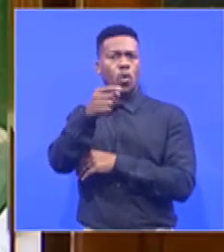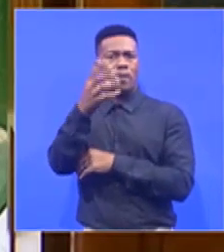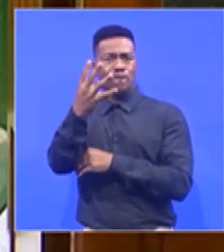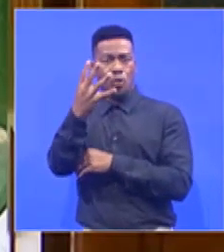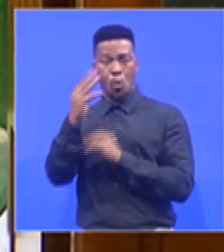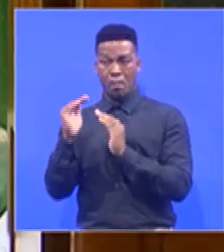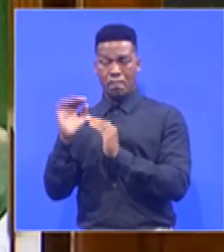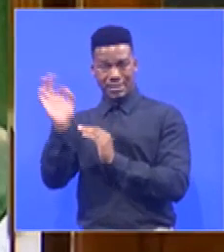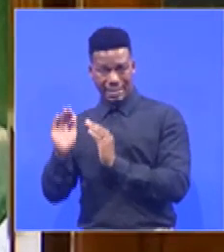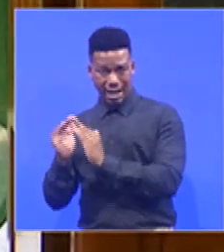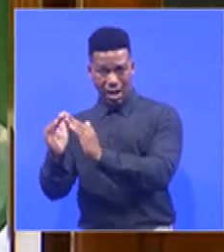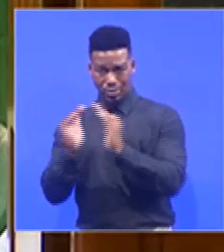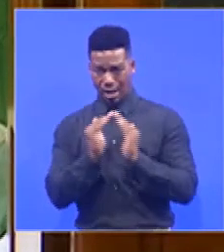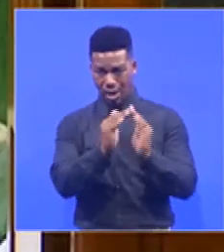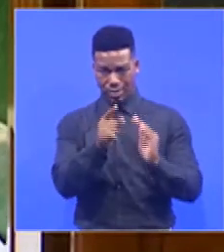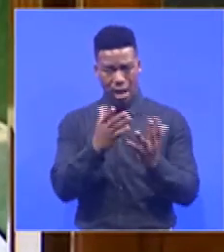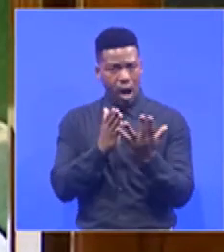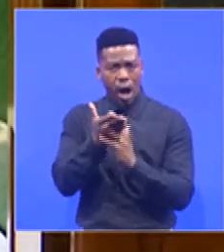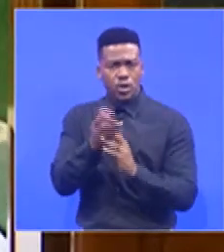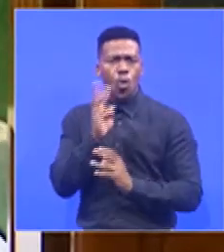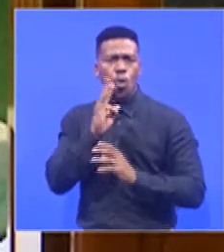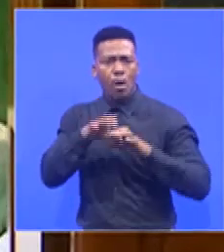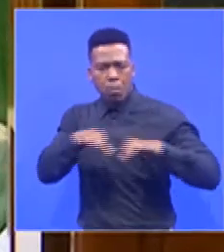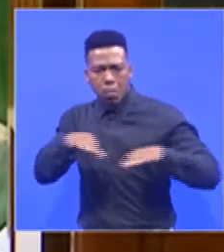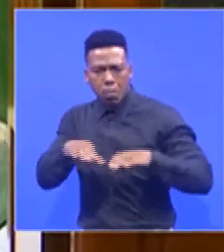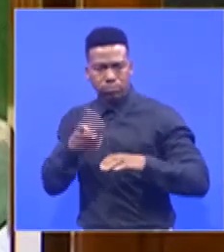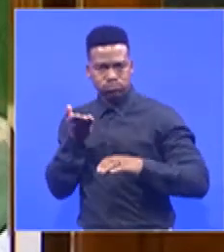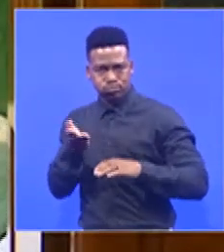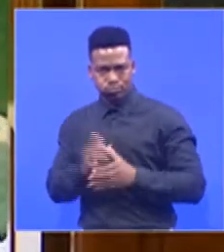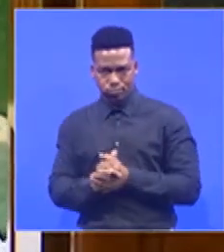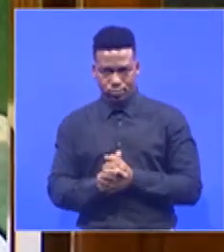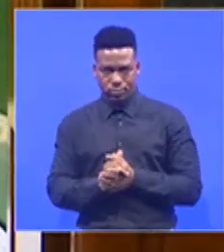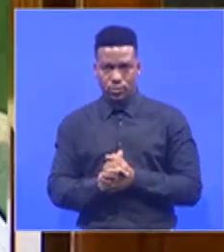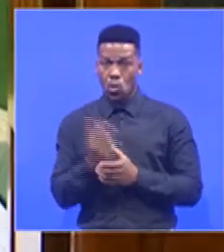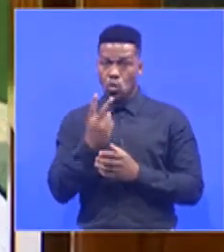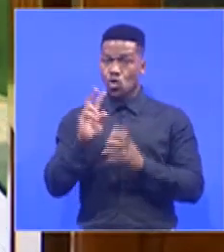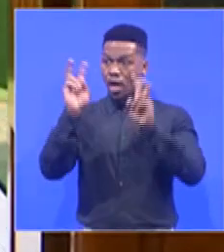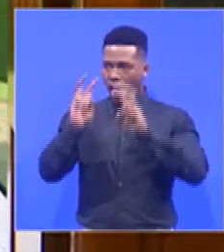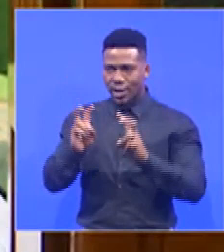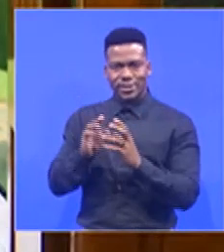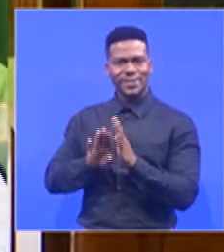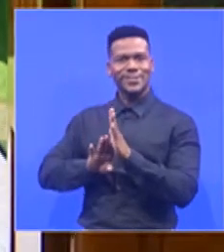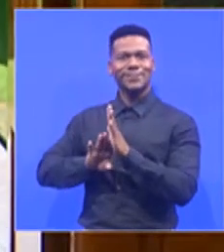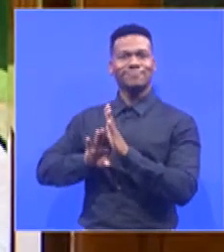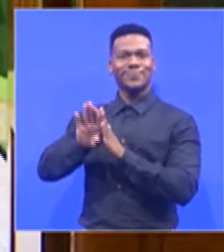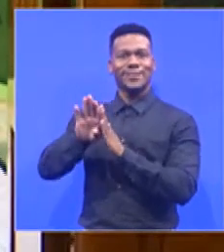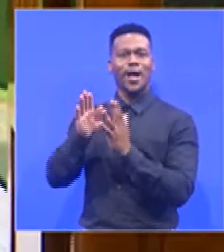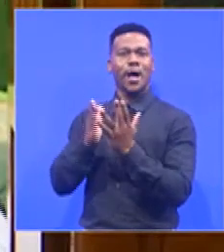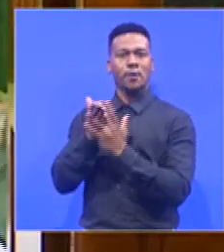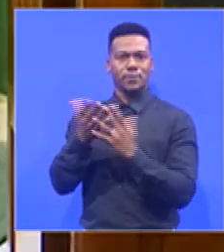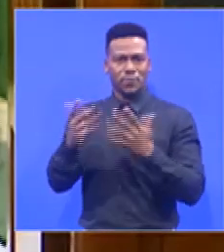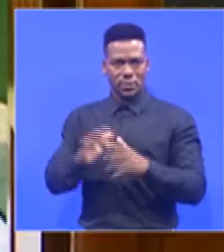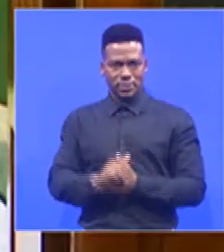households now have access to piped water, and access to electricity has increased to